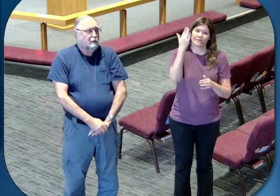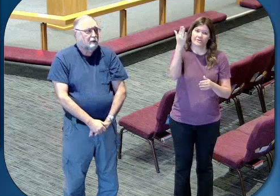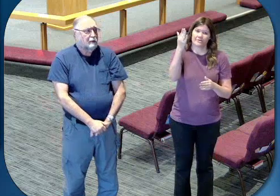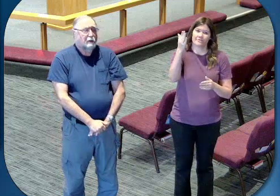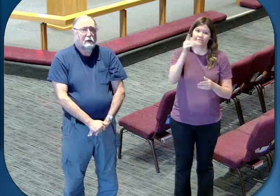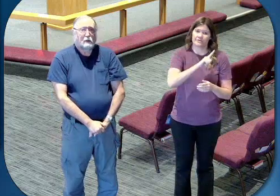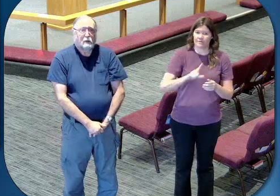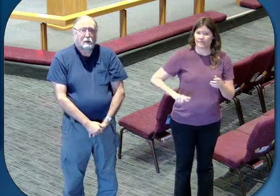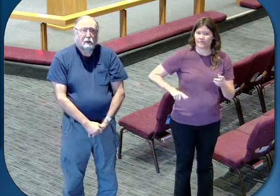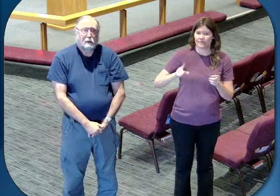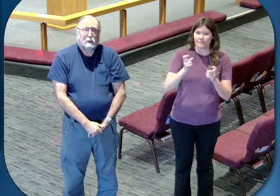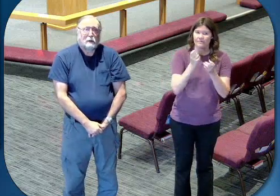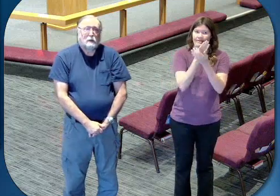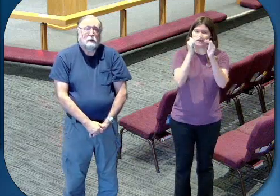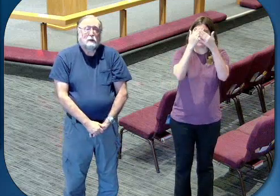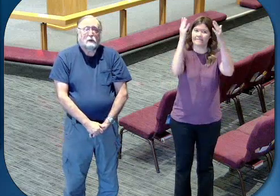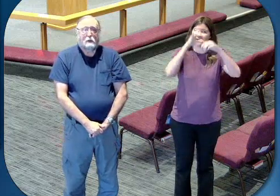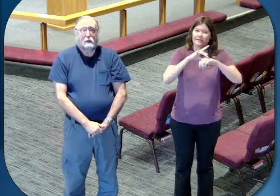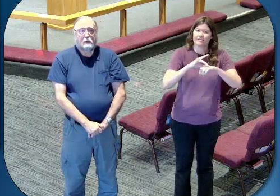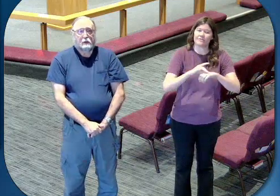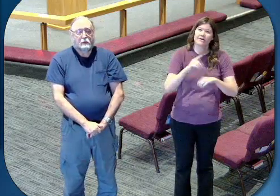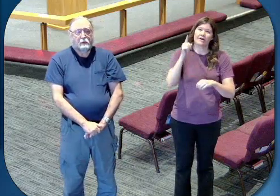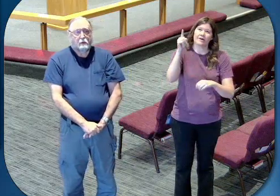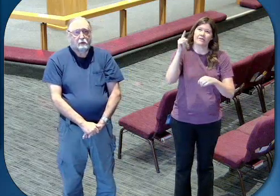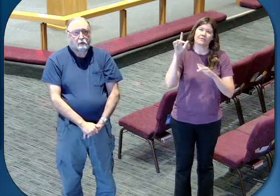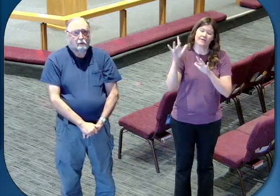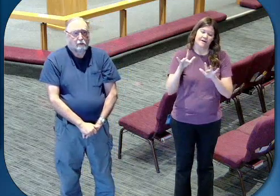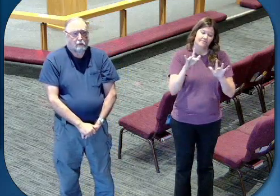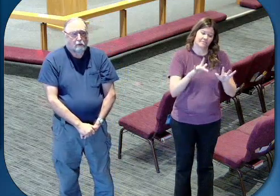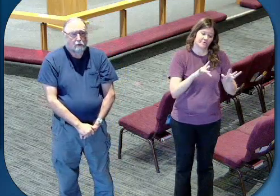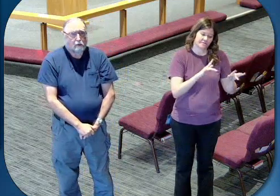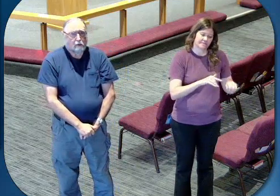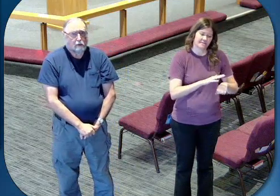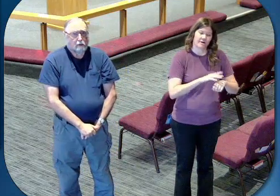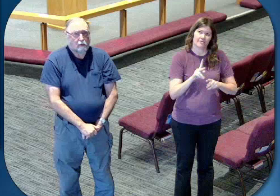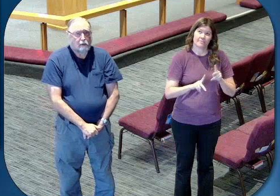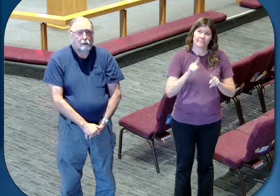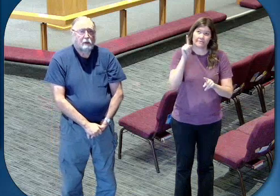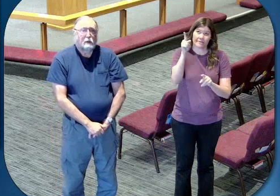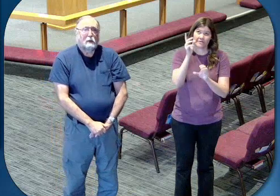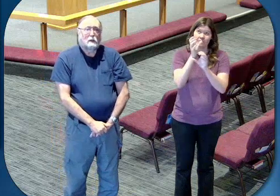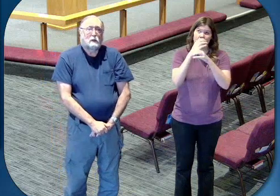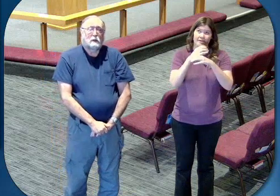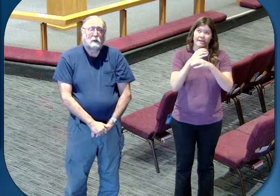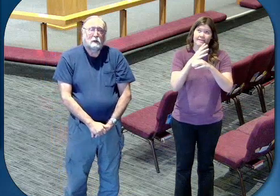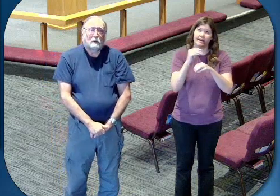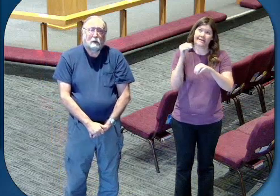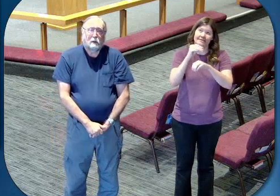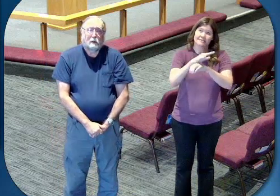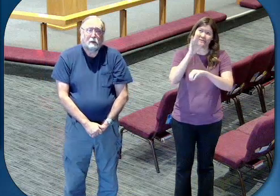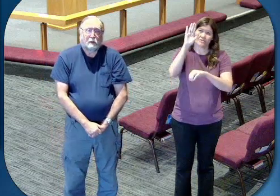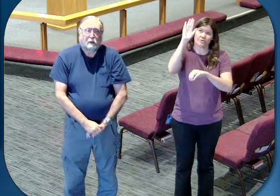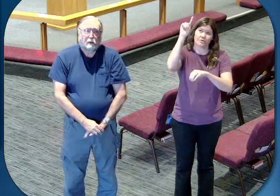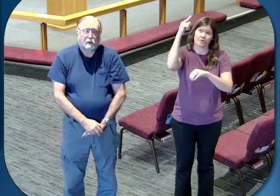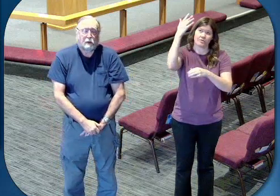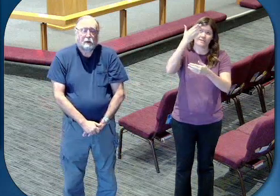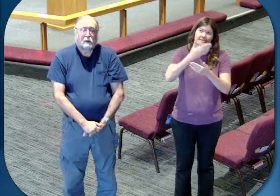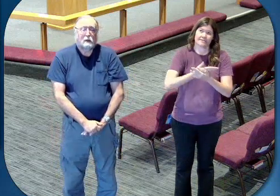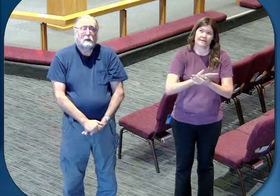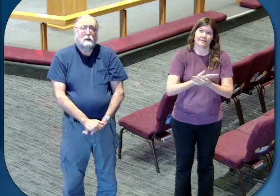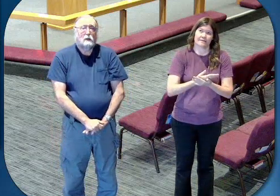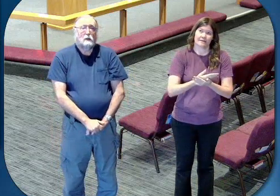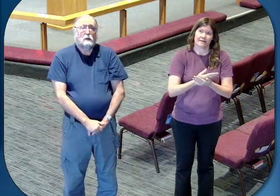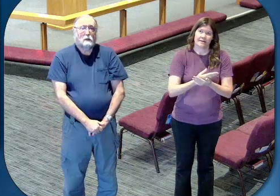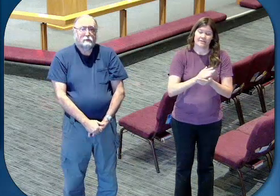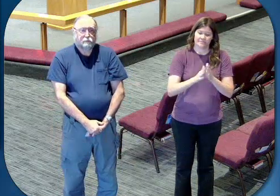and earth, for you have had mercy on those whom you created and sent your only begotten Son into